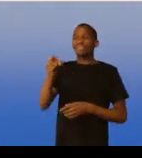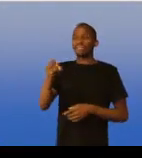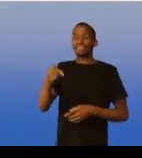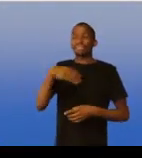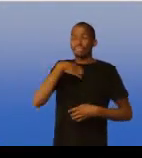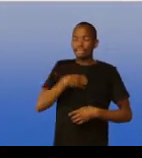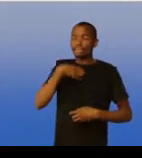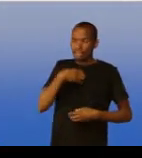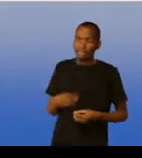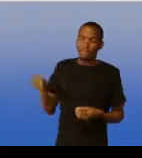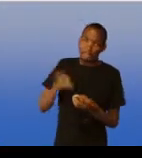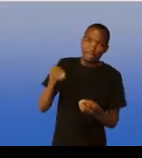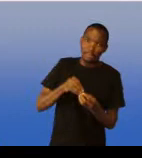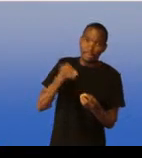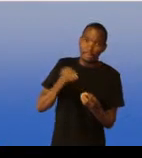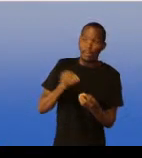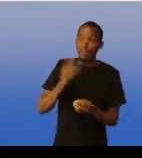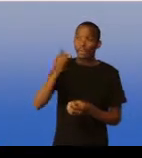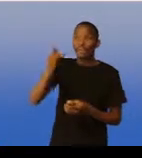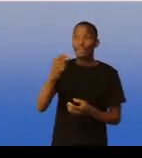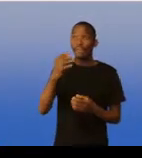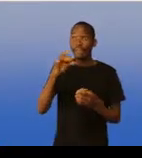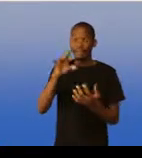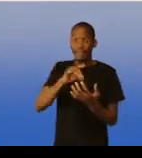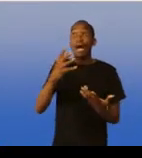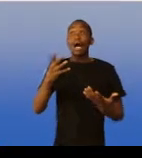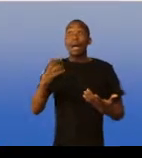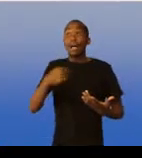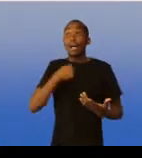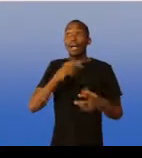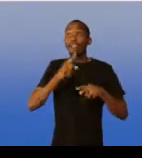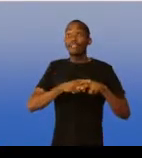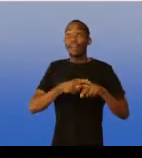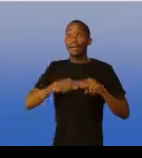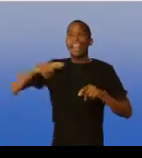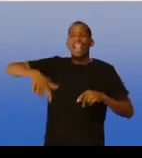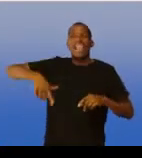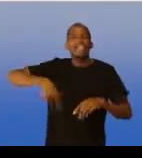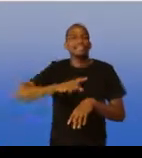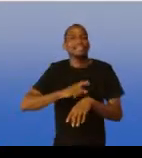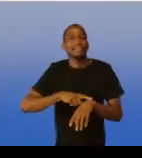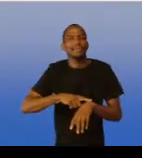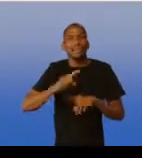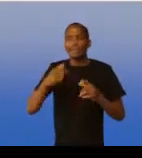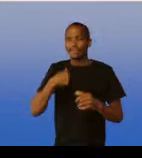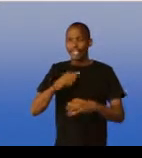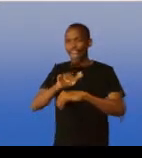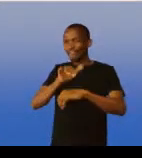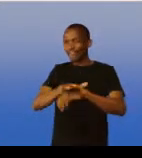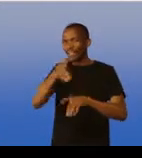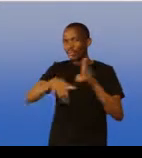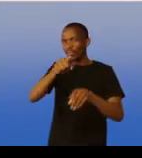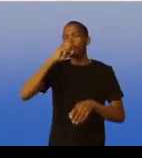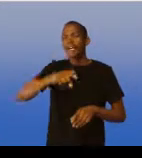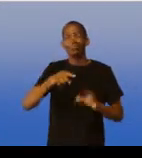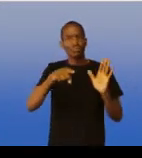because they just discovered they're HIV positive when it's late. You know, I advise people to know their status when